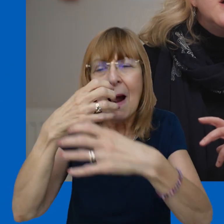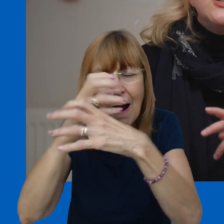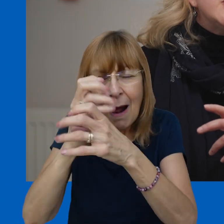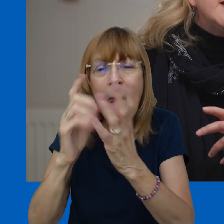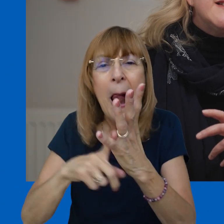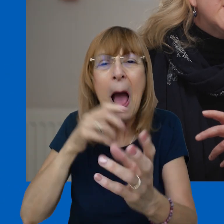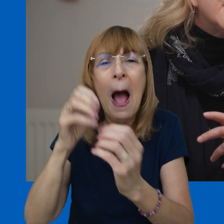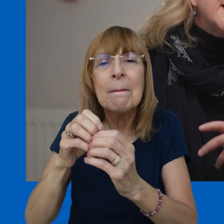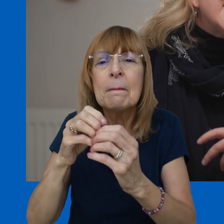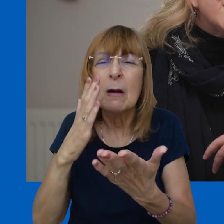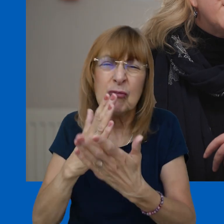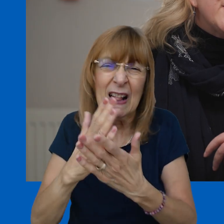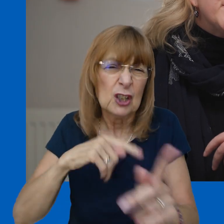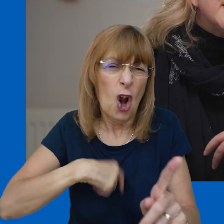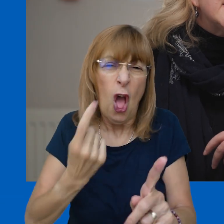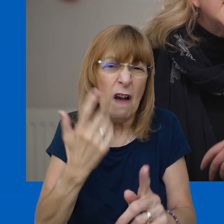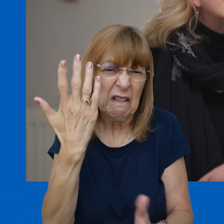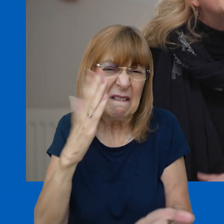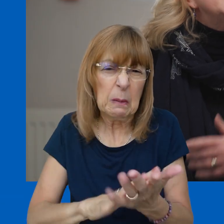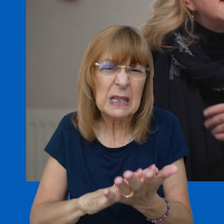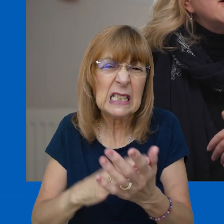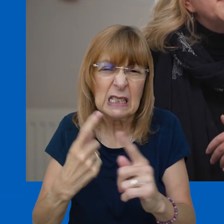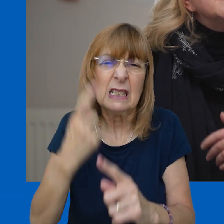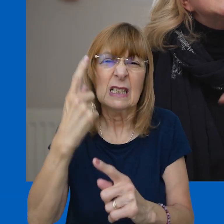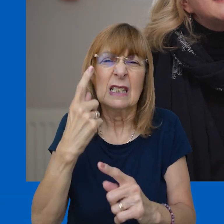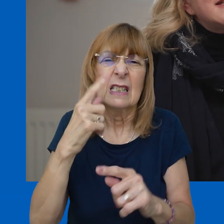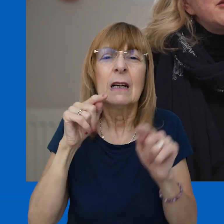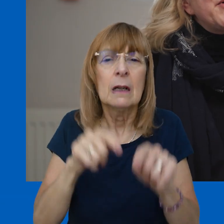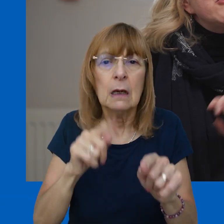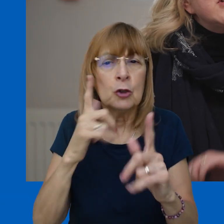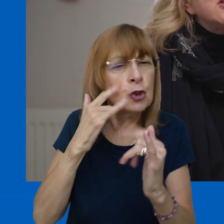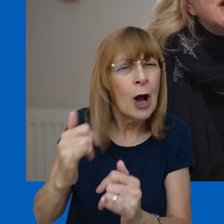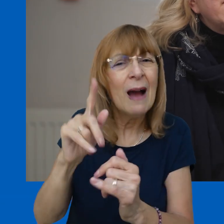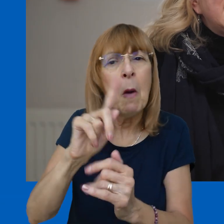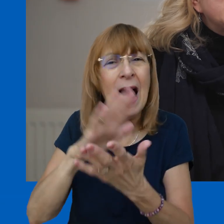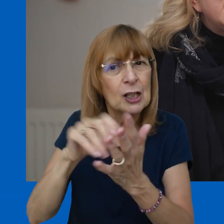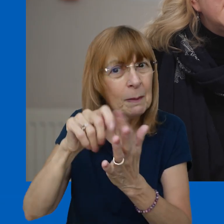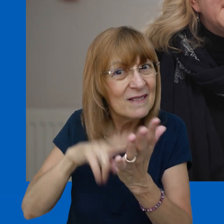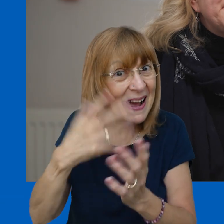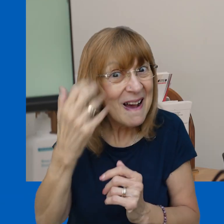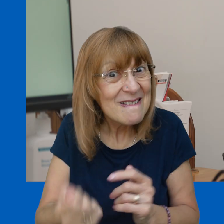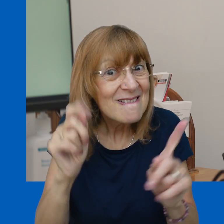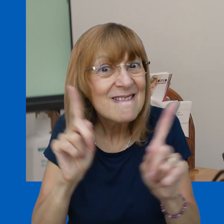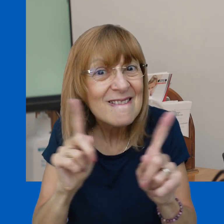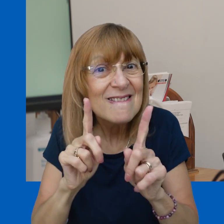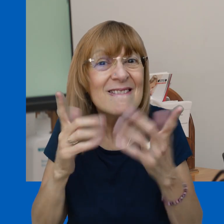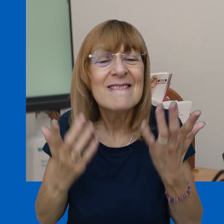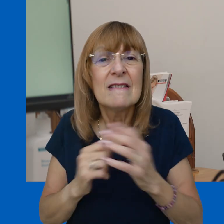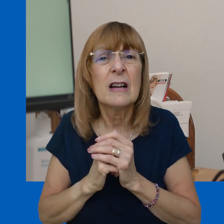procedure, usually lasting less than 5 minutes, and then this sample is sent to the laboratory to check for HPV. Is